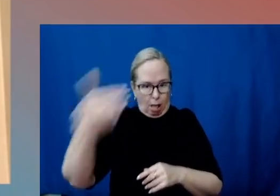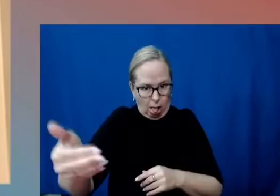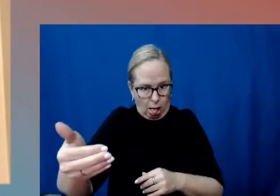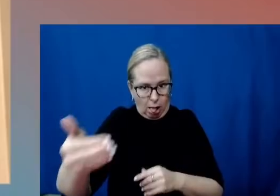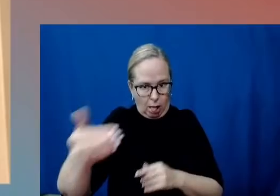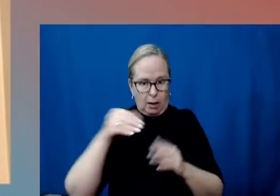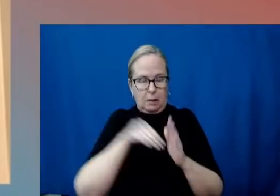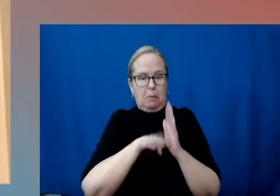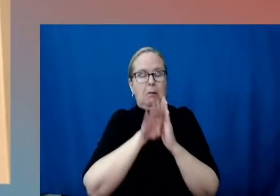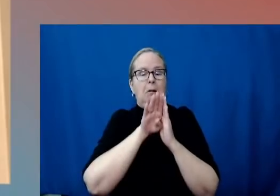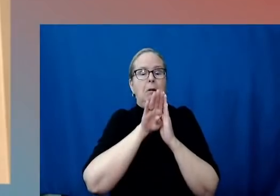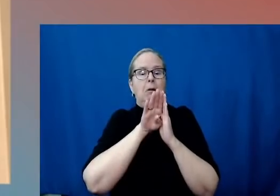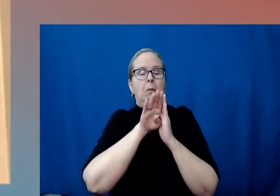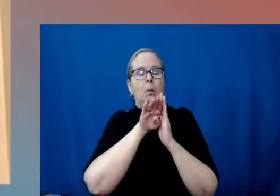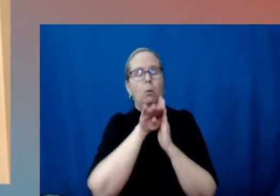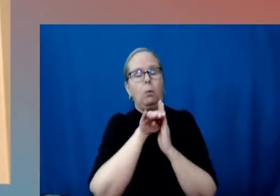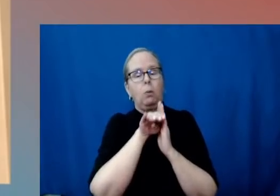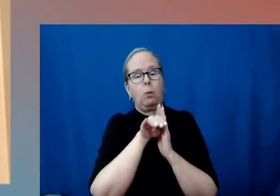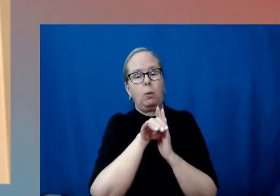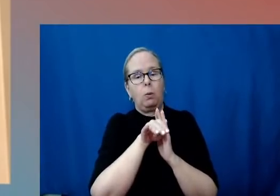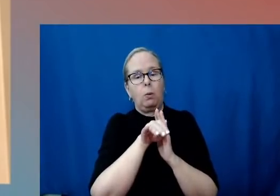down from the current wave.